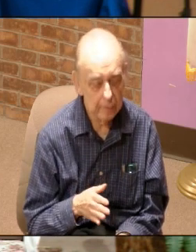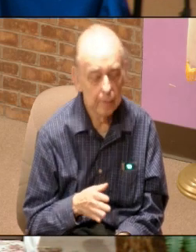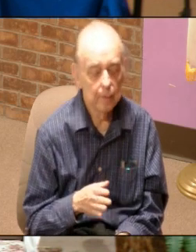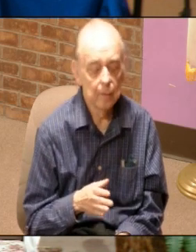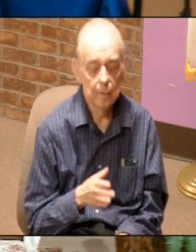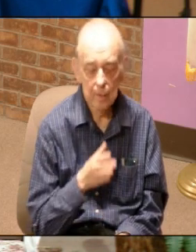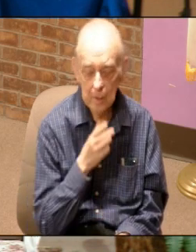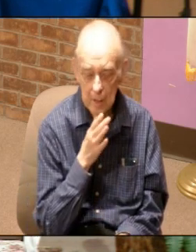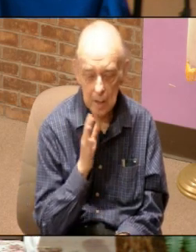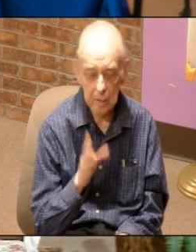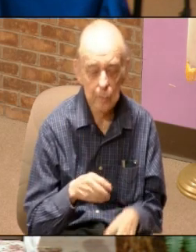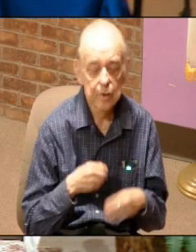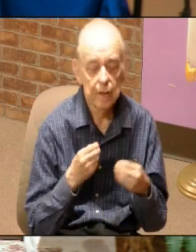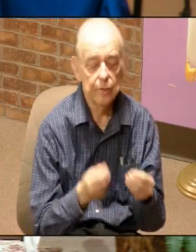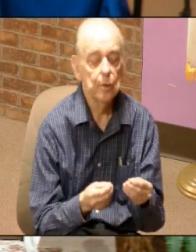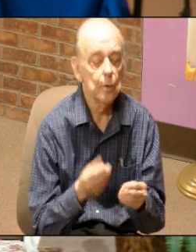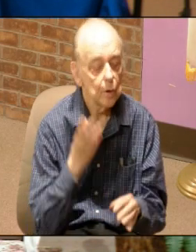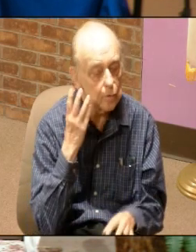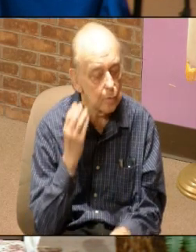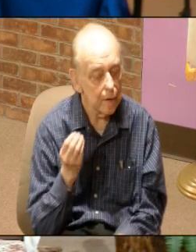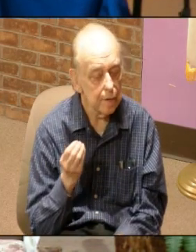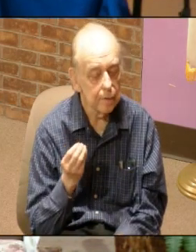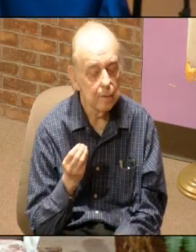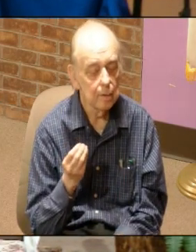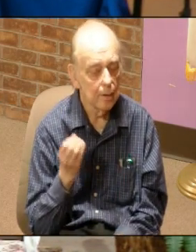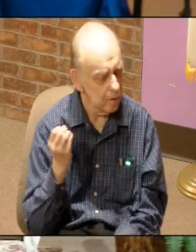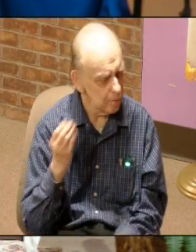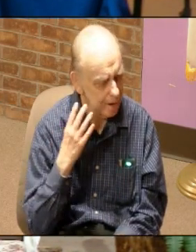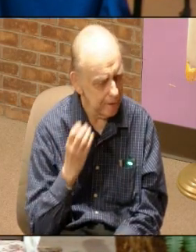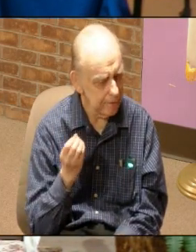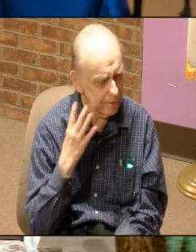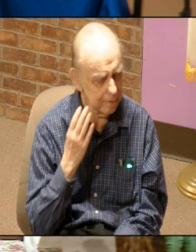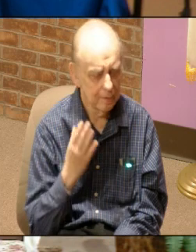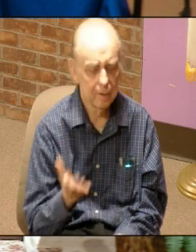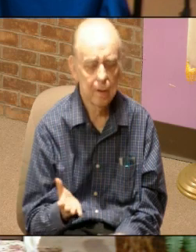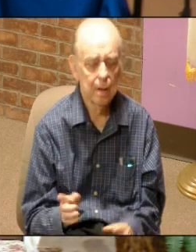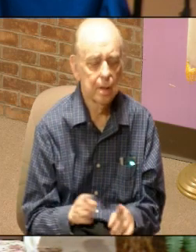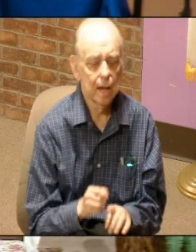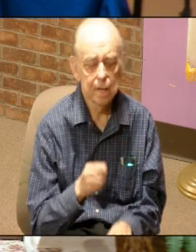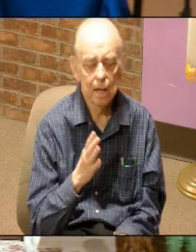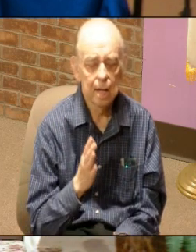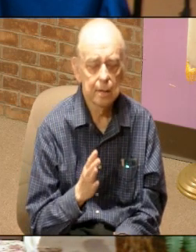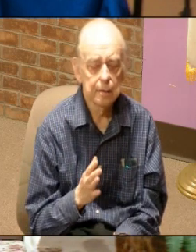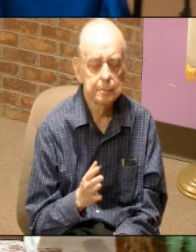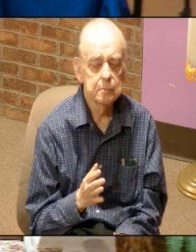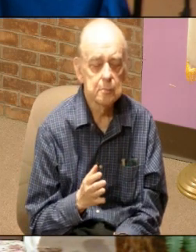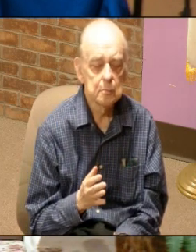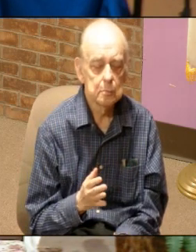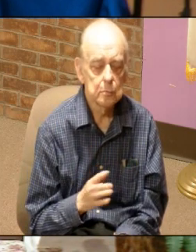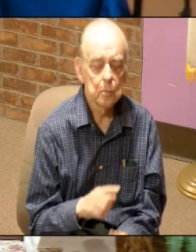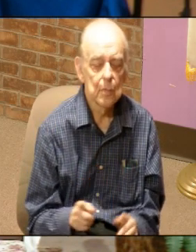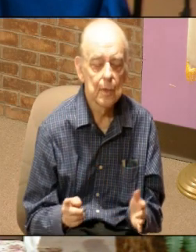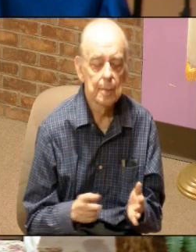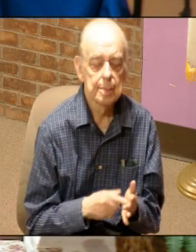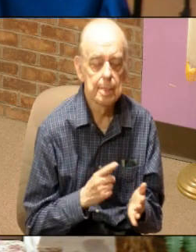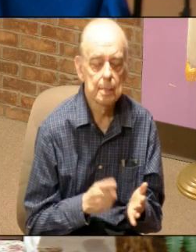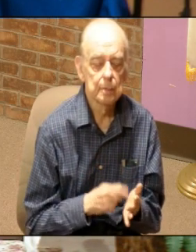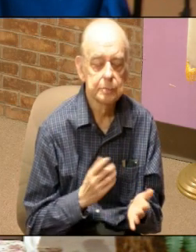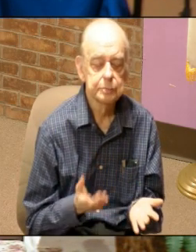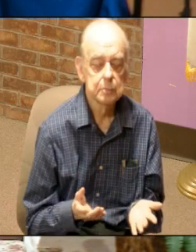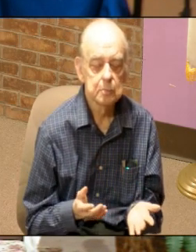And she's going to extend grace to you just like he would. But sometimes